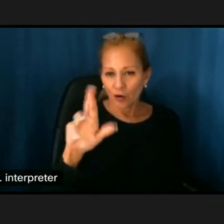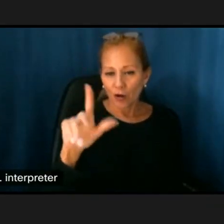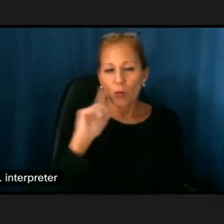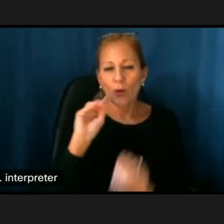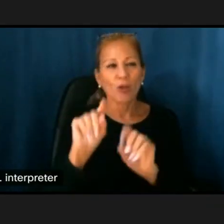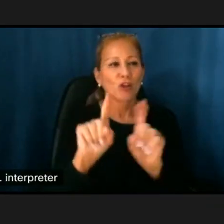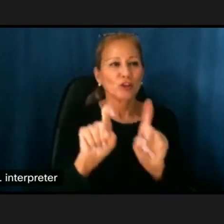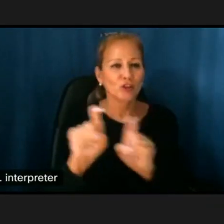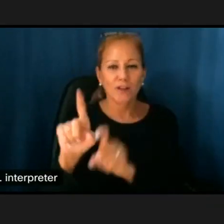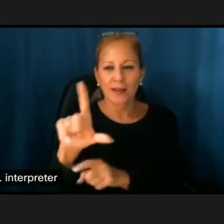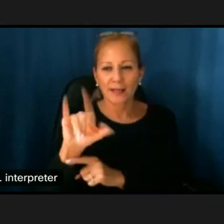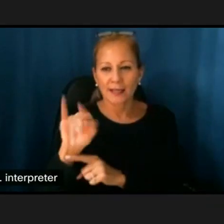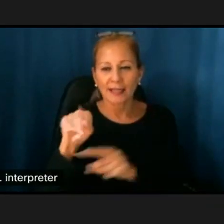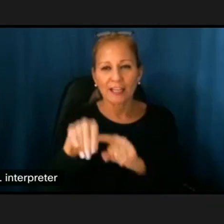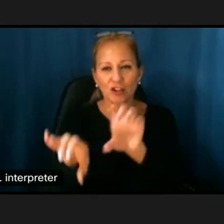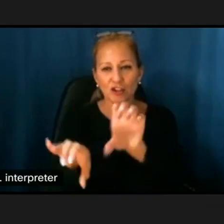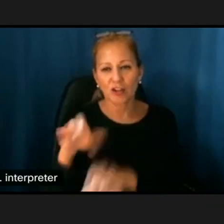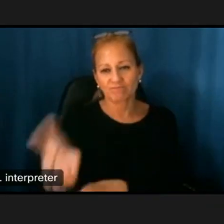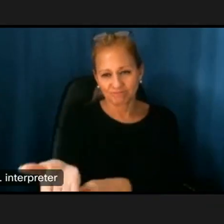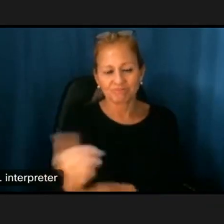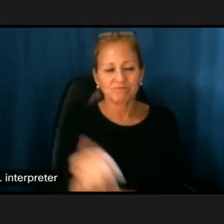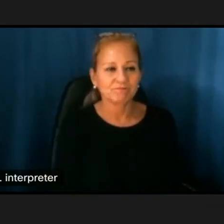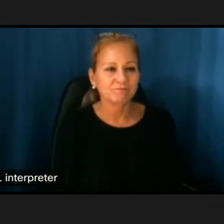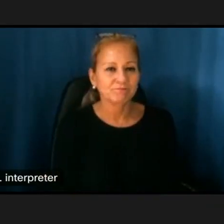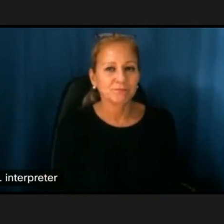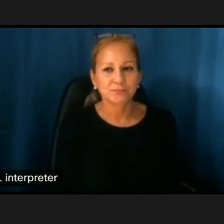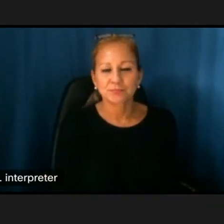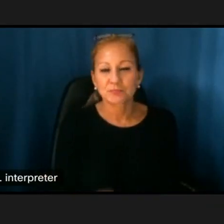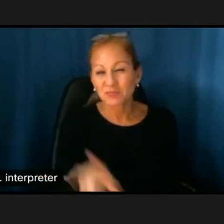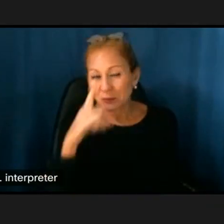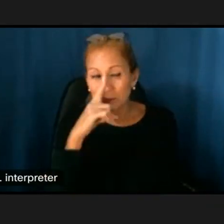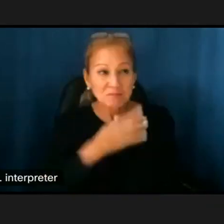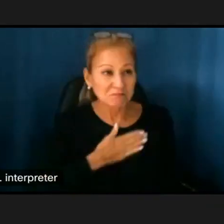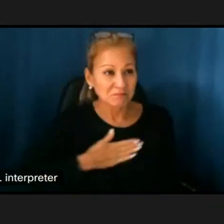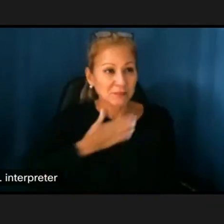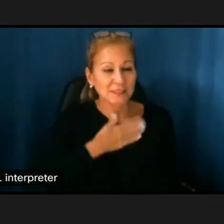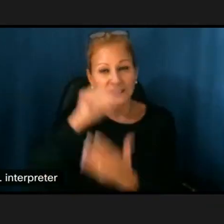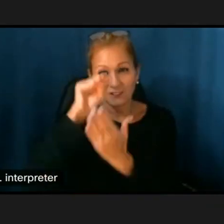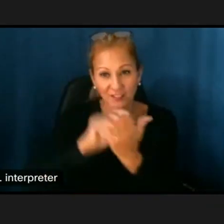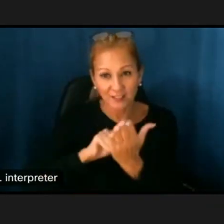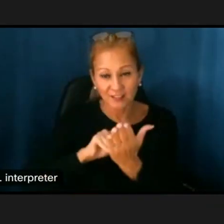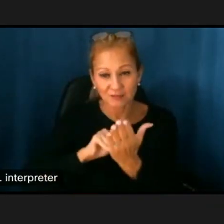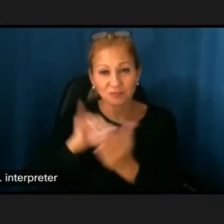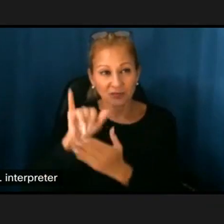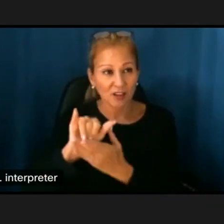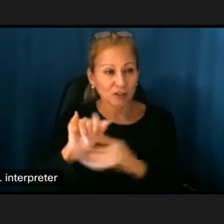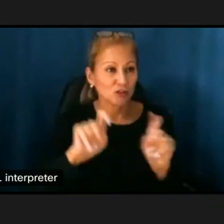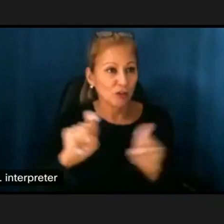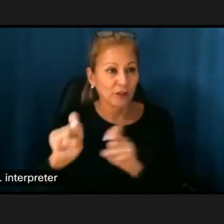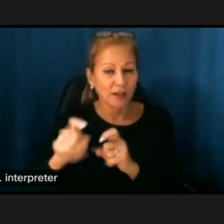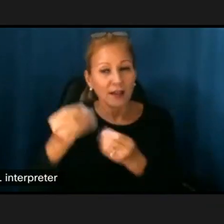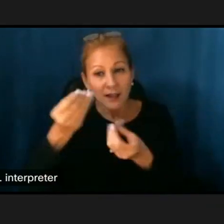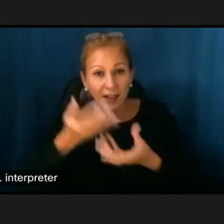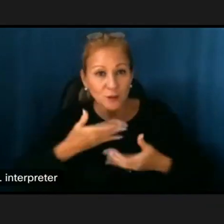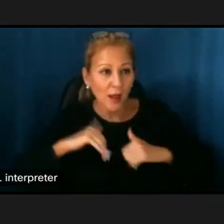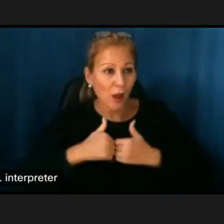survey link in the chat. There it is. And if you wouldn't mind to please follow that survey and let us know how we